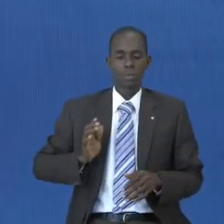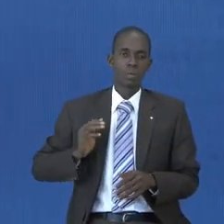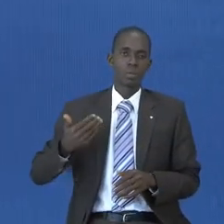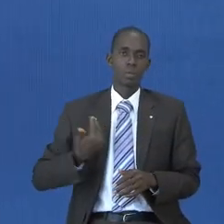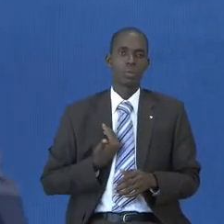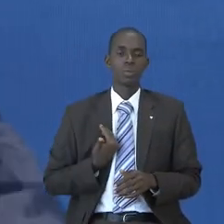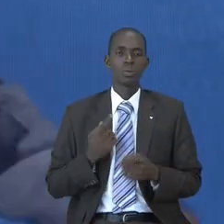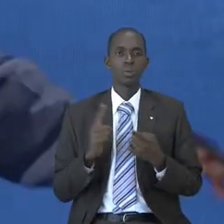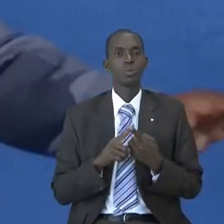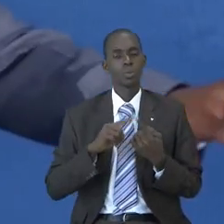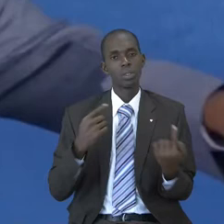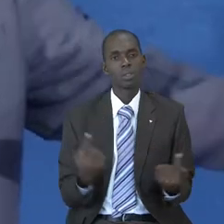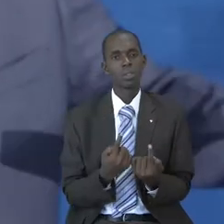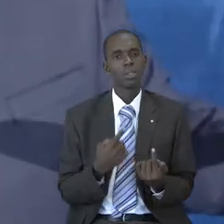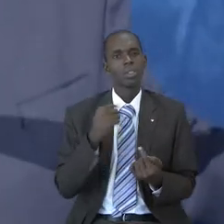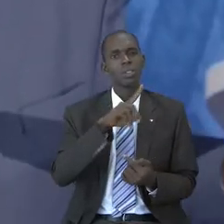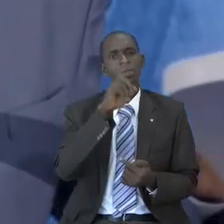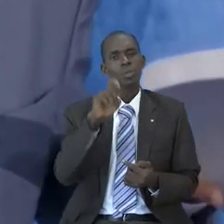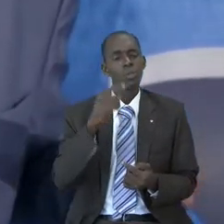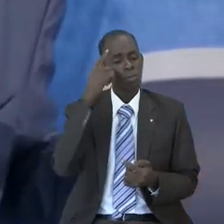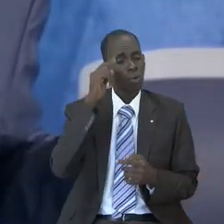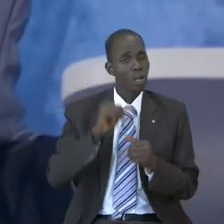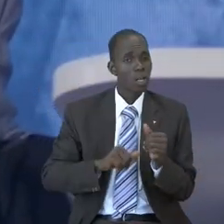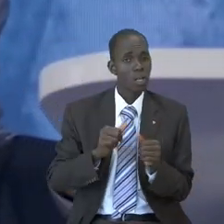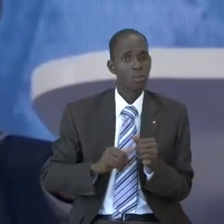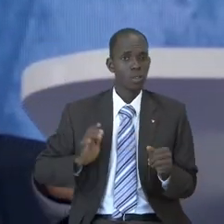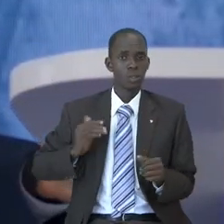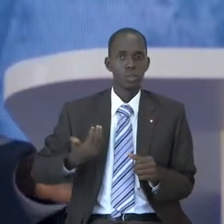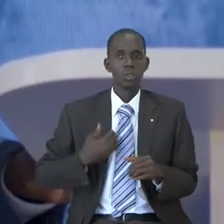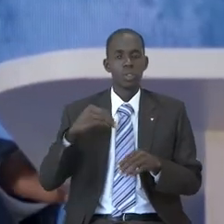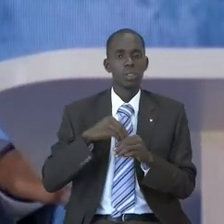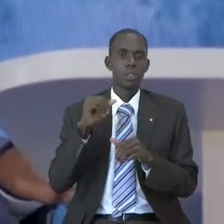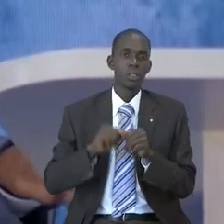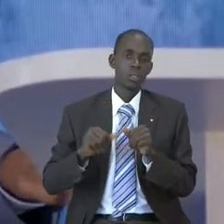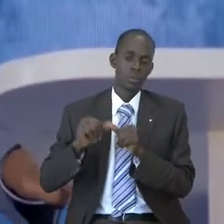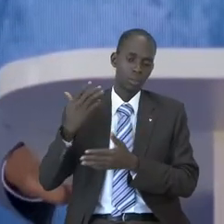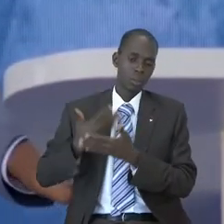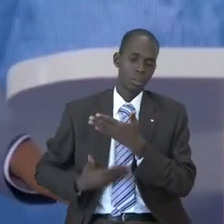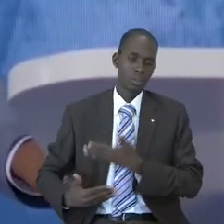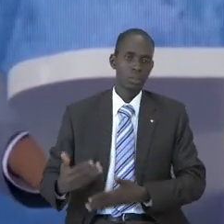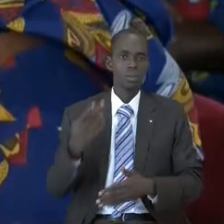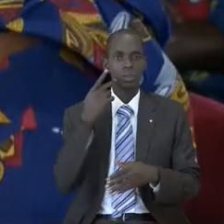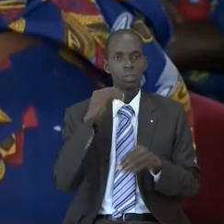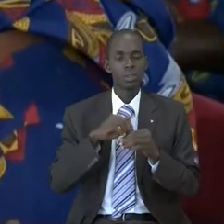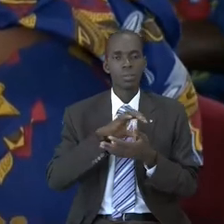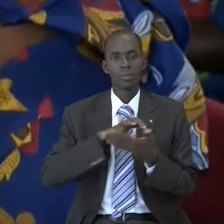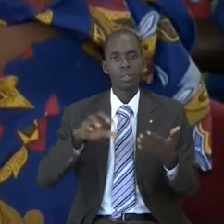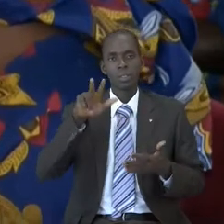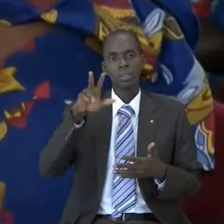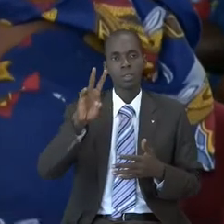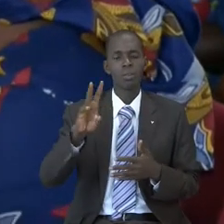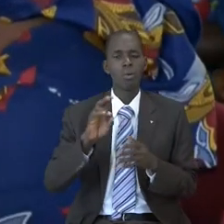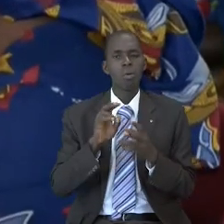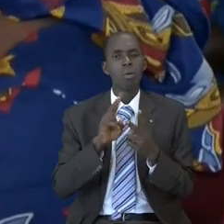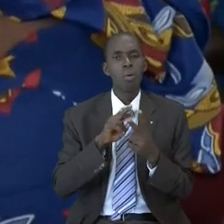The question for every soul in every generation. Look at verse 37. Or